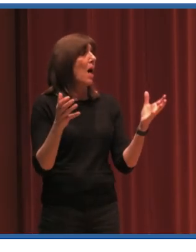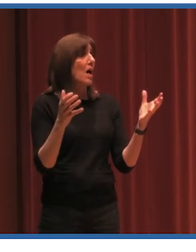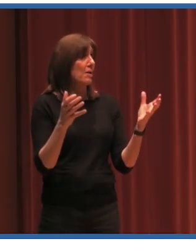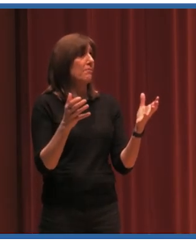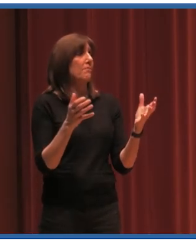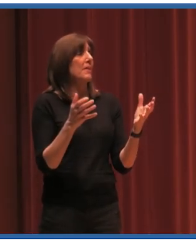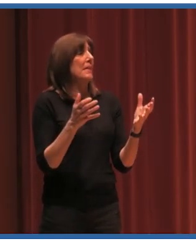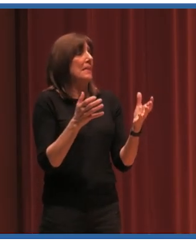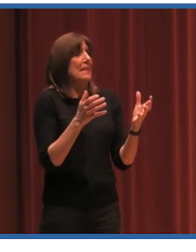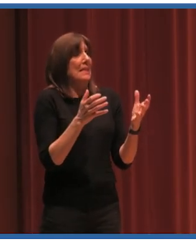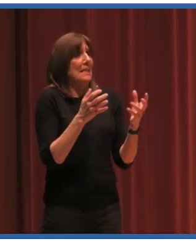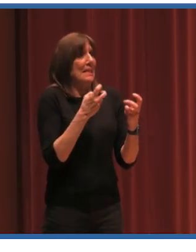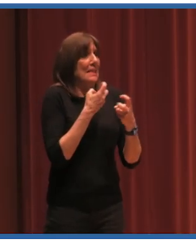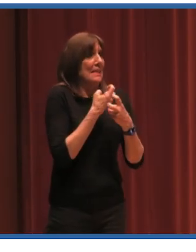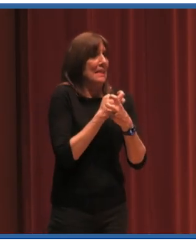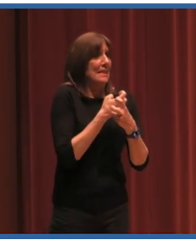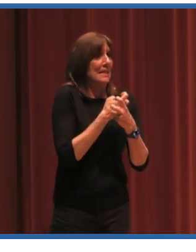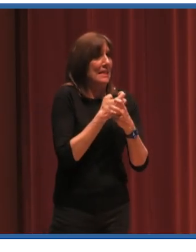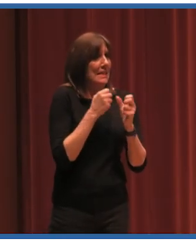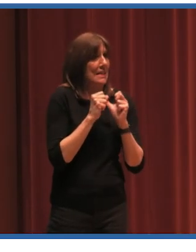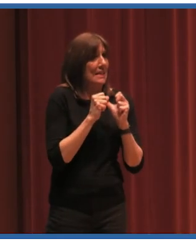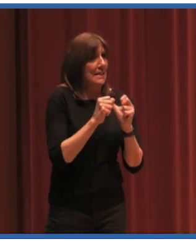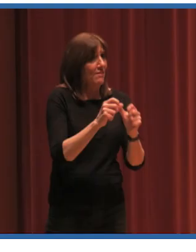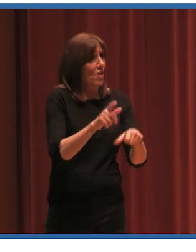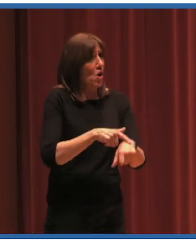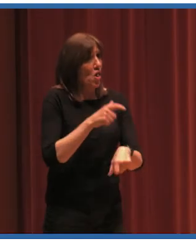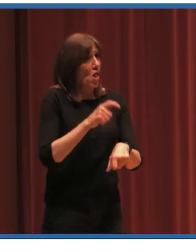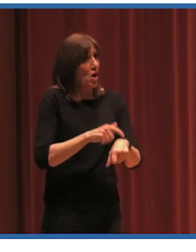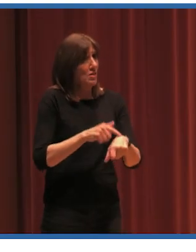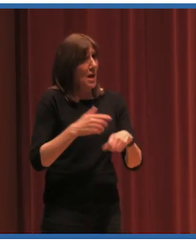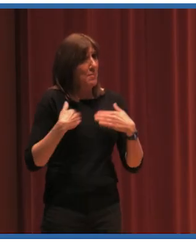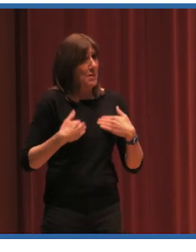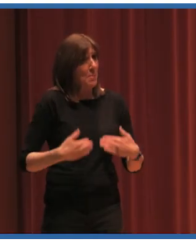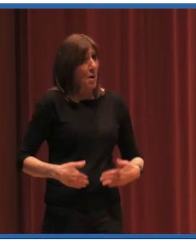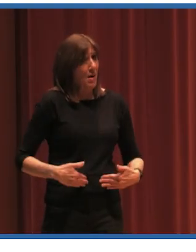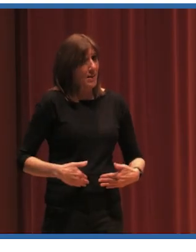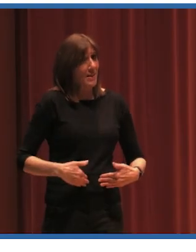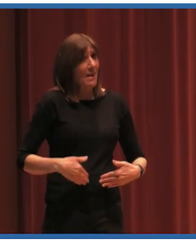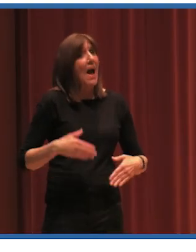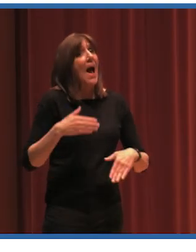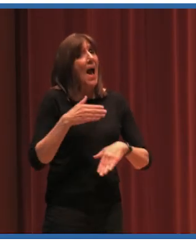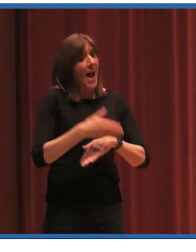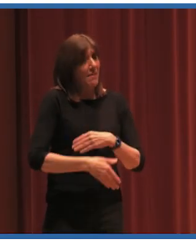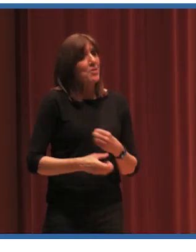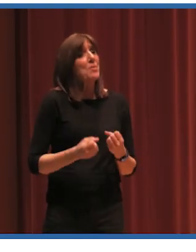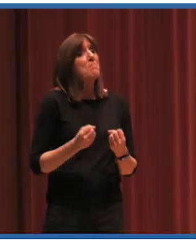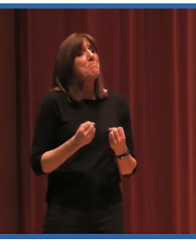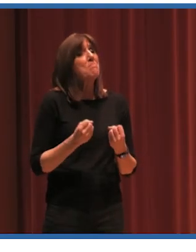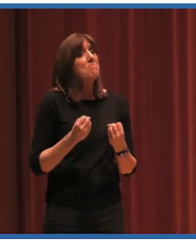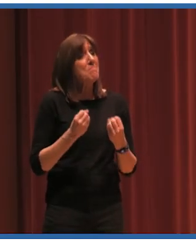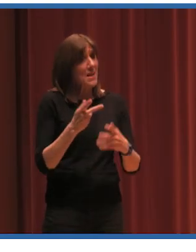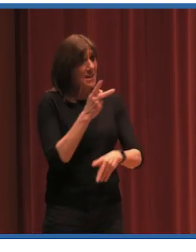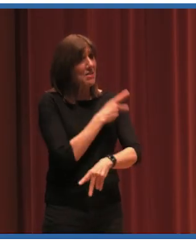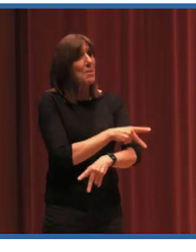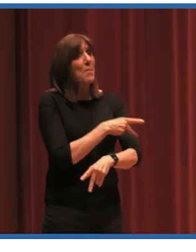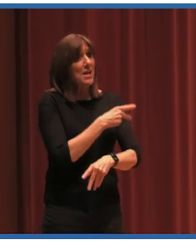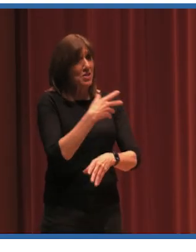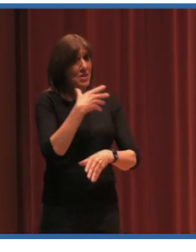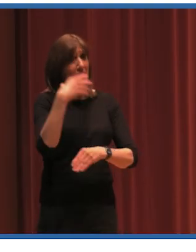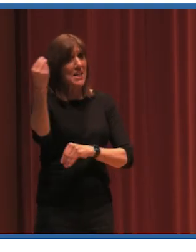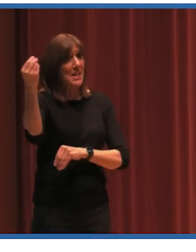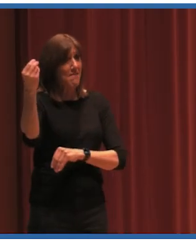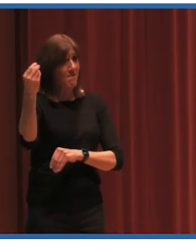toxicity that can go on for a long time, long after many of the patients are sort of discharged from the